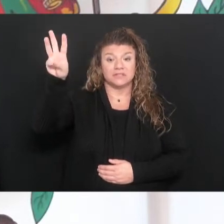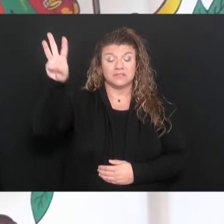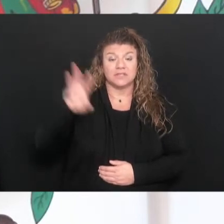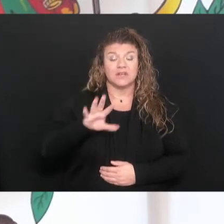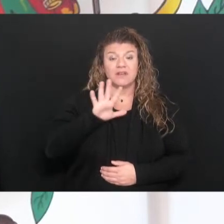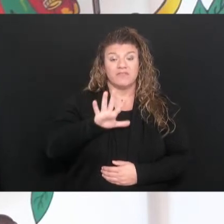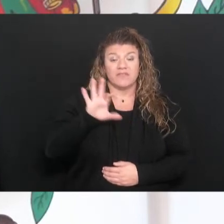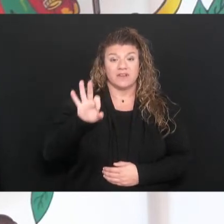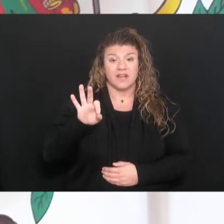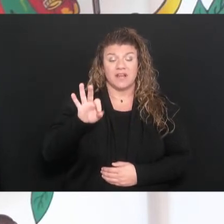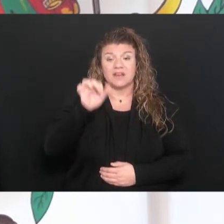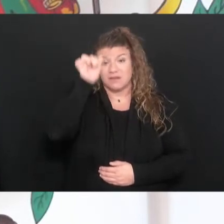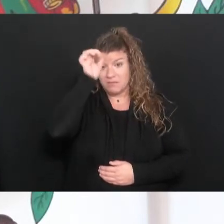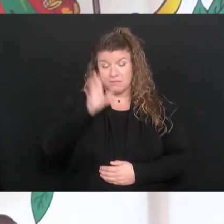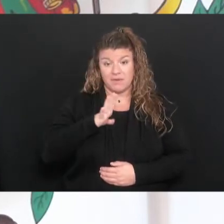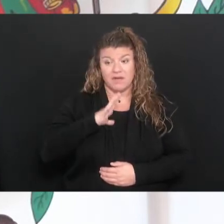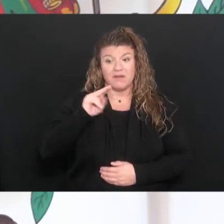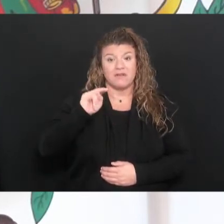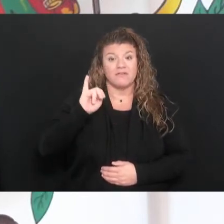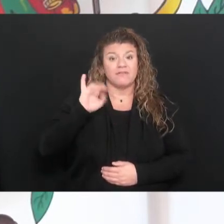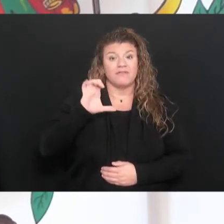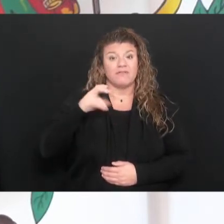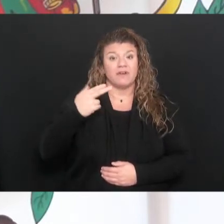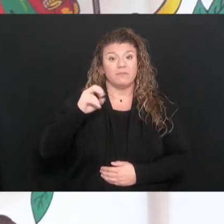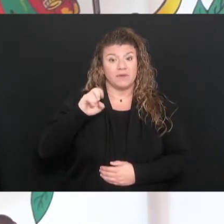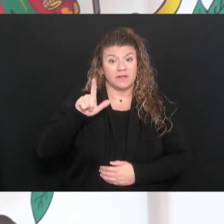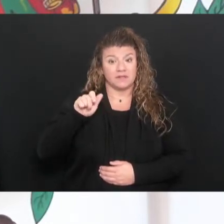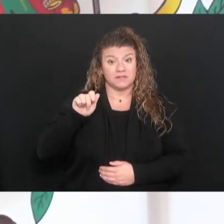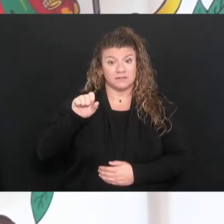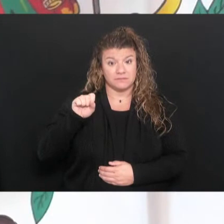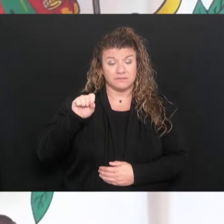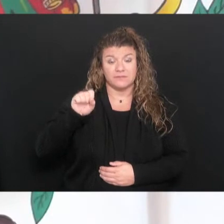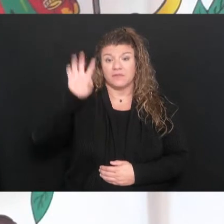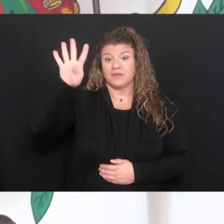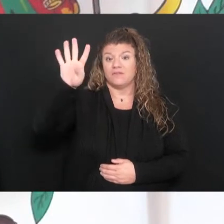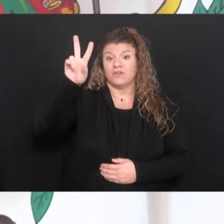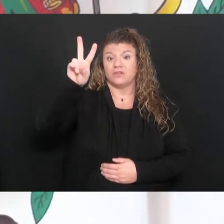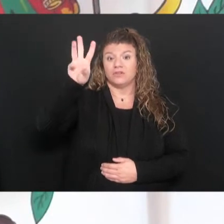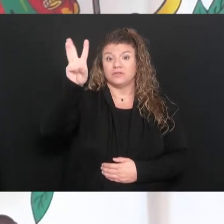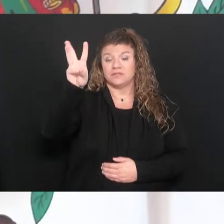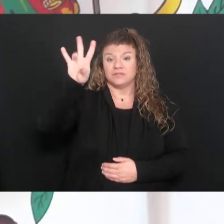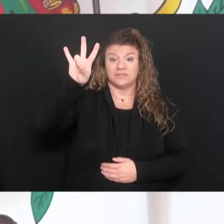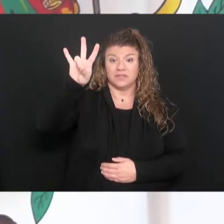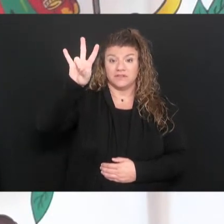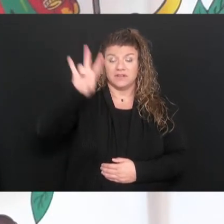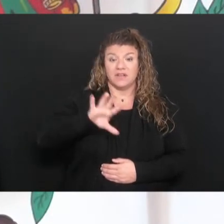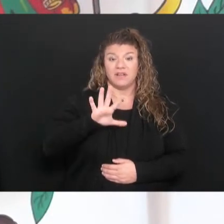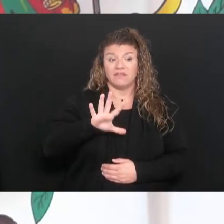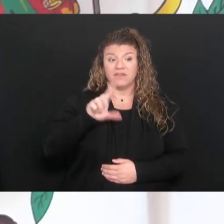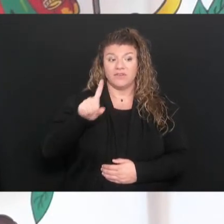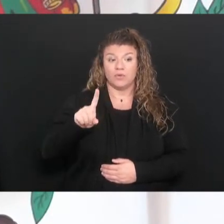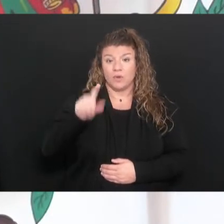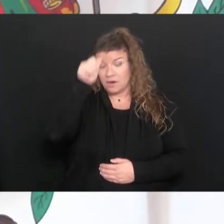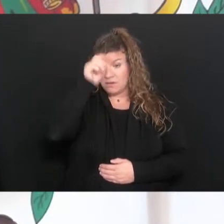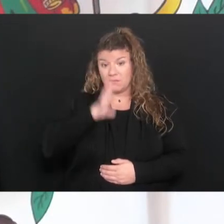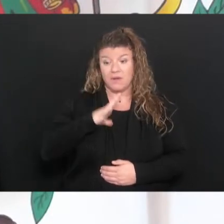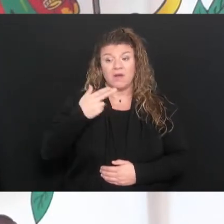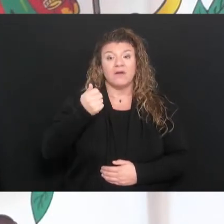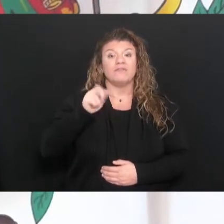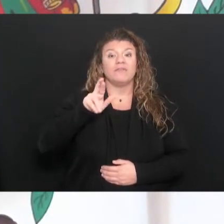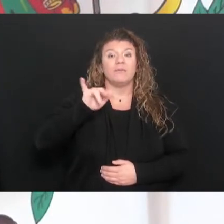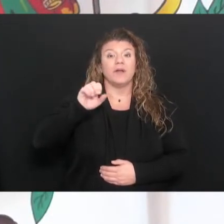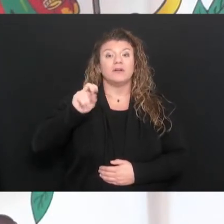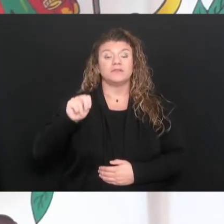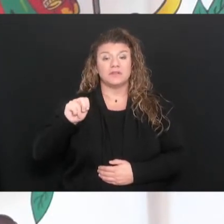is a 59-year-old male from Nicholas County. The 4,267th death is a 51-year-old male from Harrison